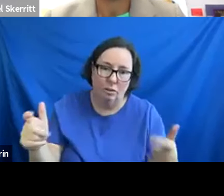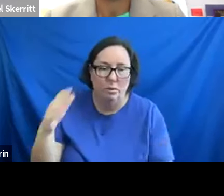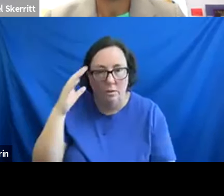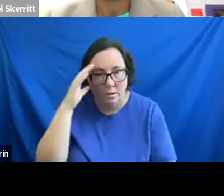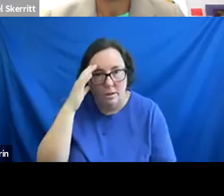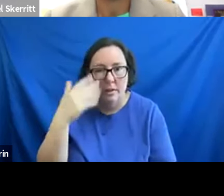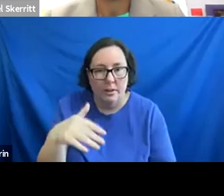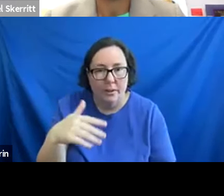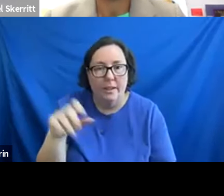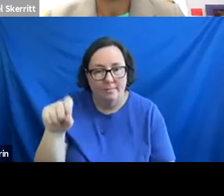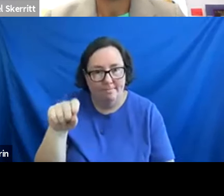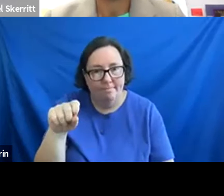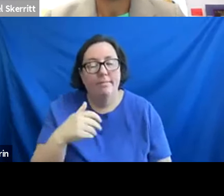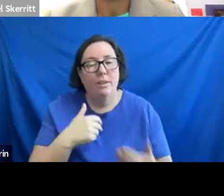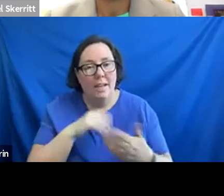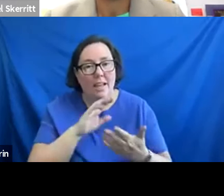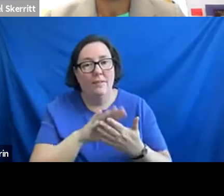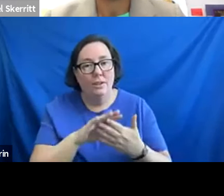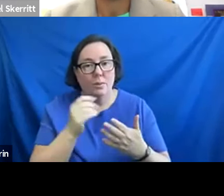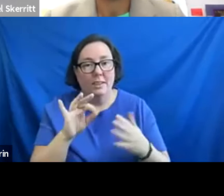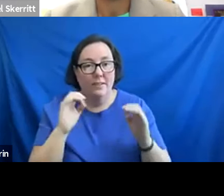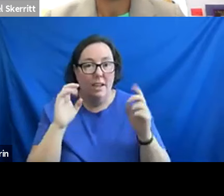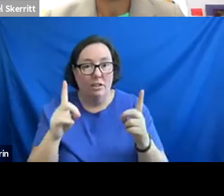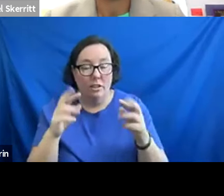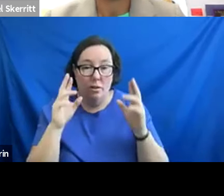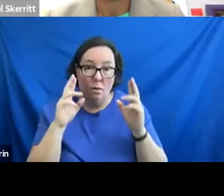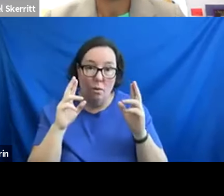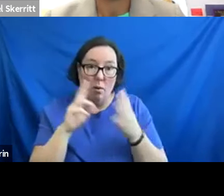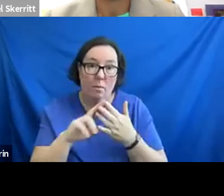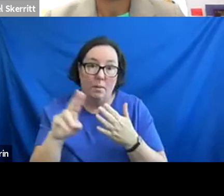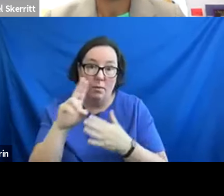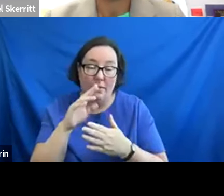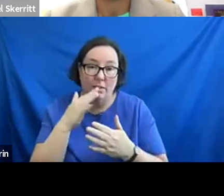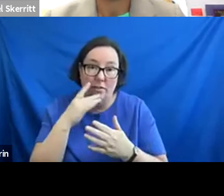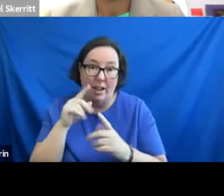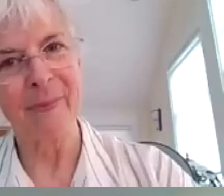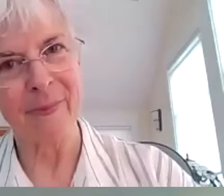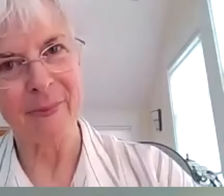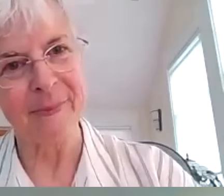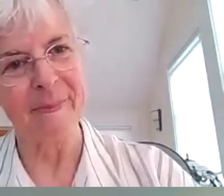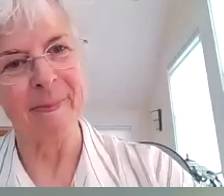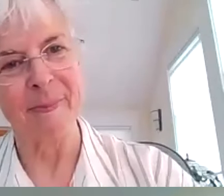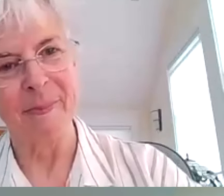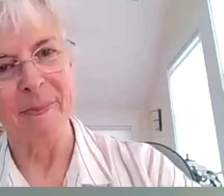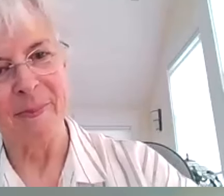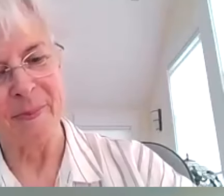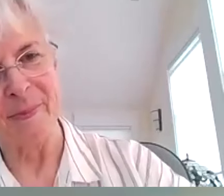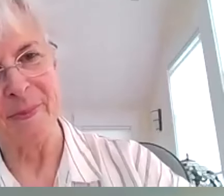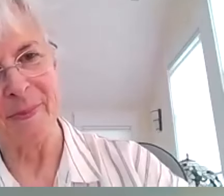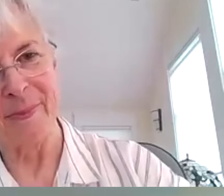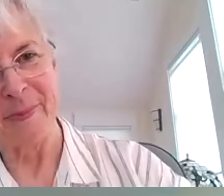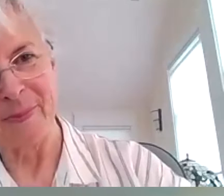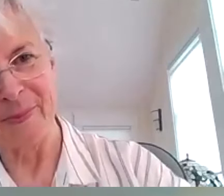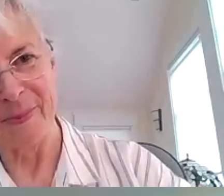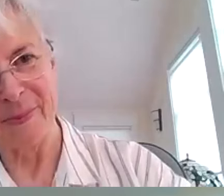Yes. We have schools of education. I hope the University of Colorado is not one of them that continues